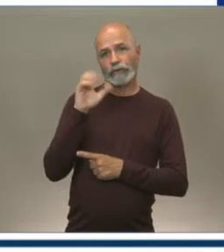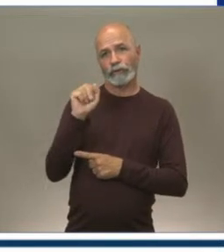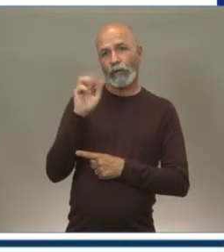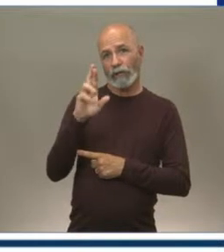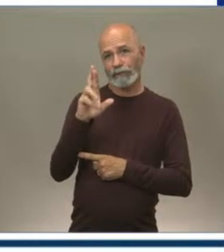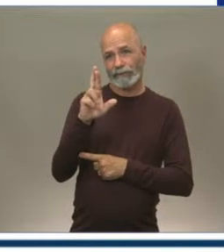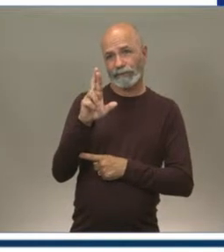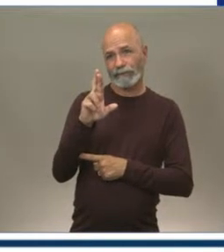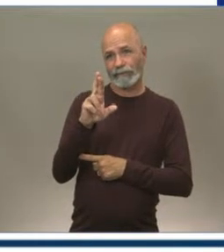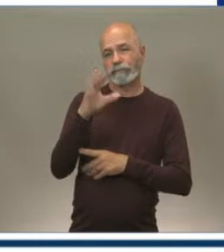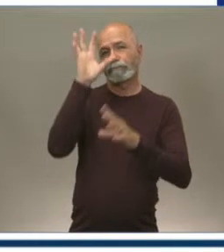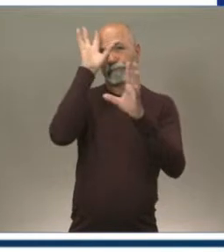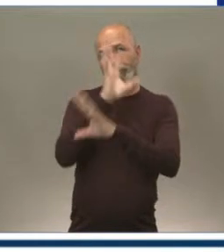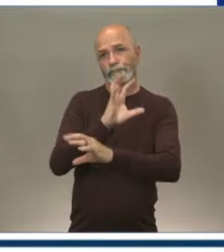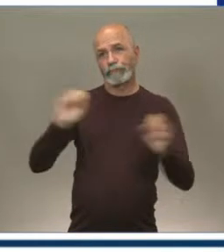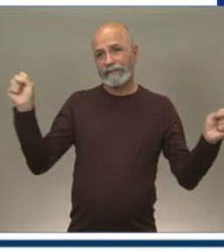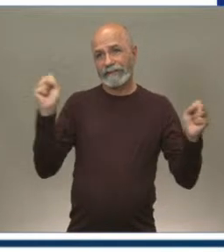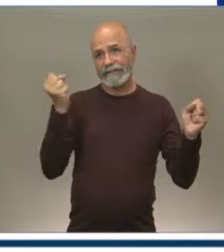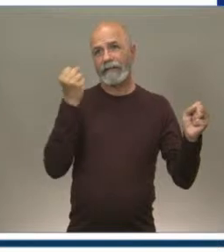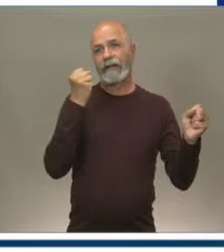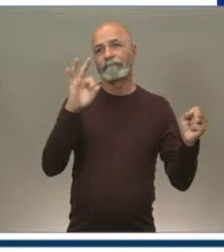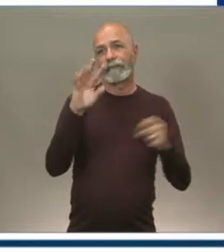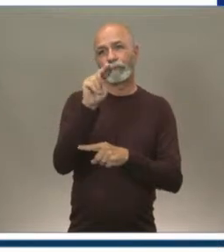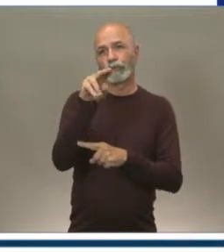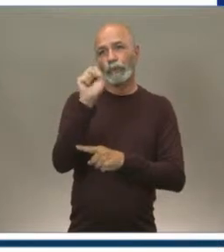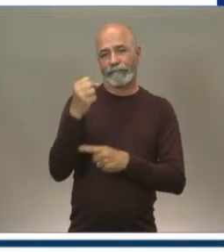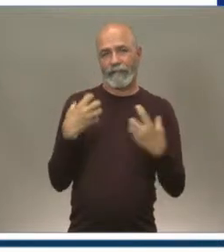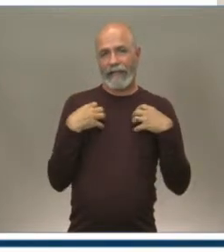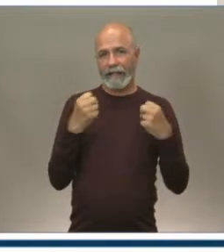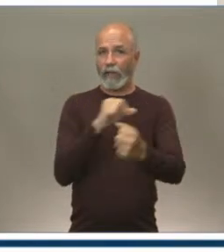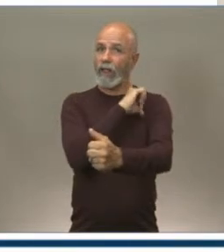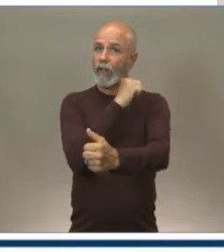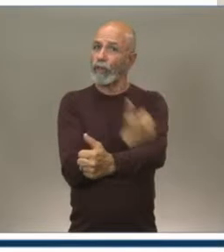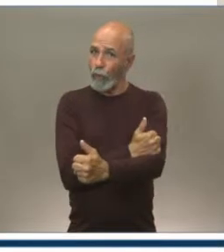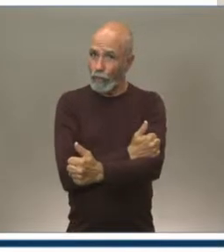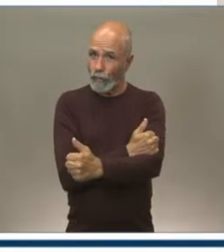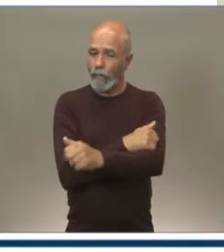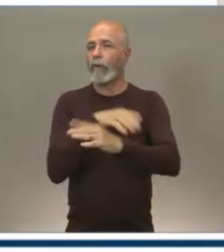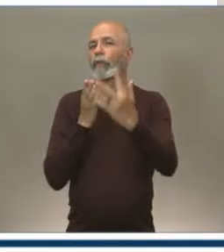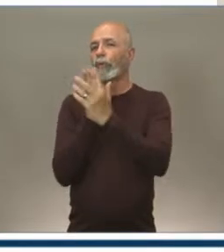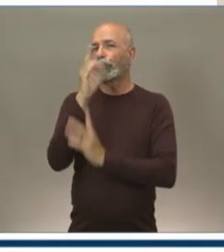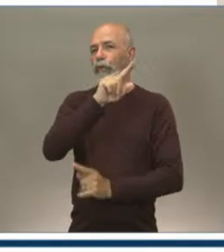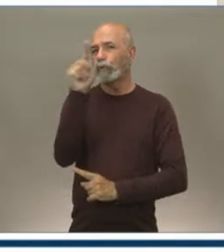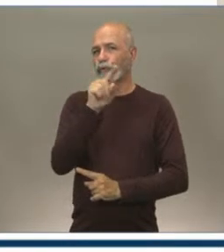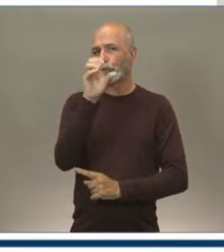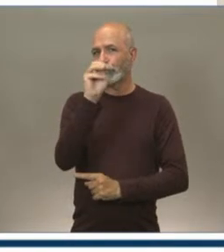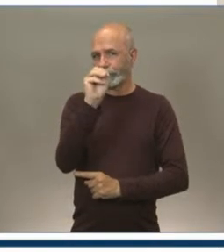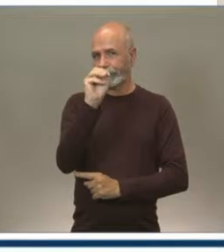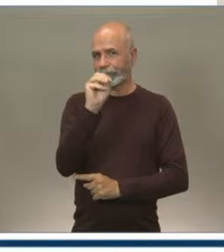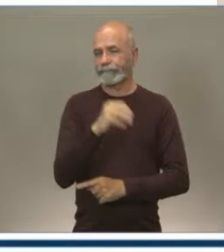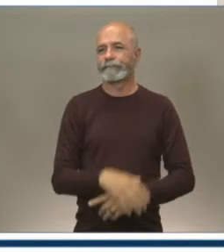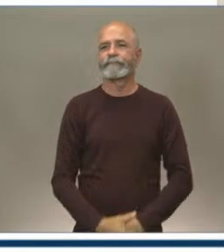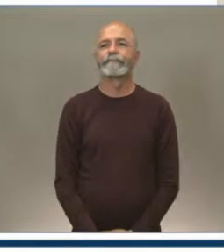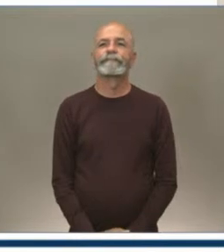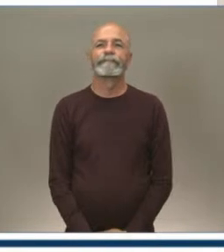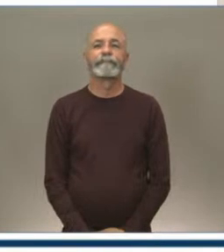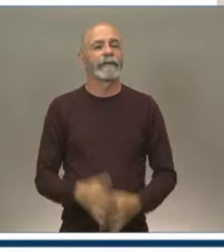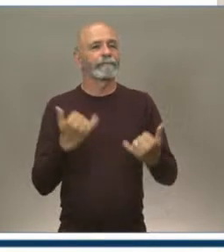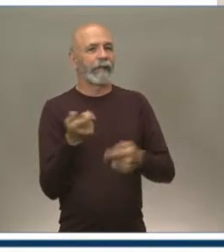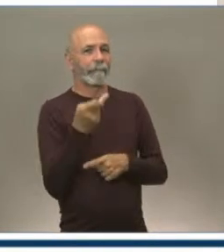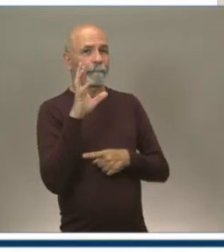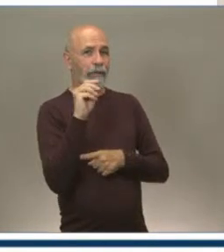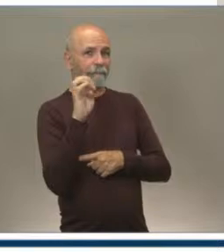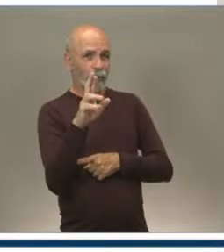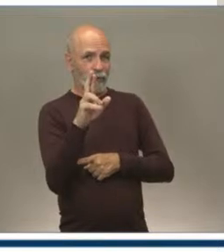Scotia Health Authority, joining us today via Zoom. Go ahead, Premier. Thank you, Chrissy. And as usual, I have Dr. Strang with